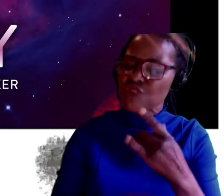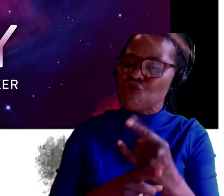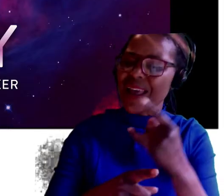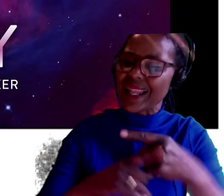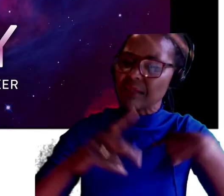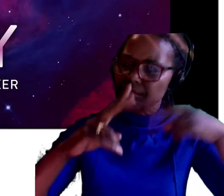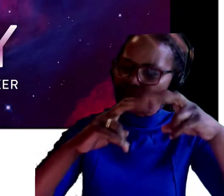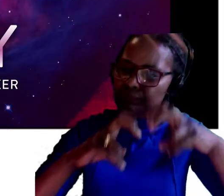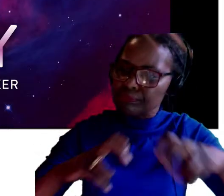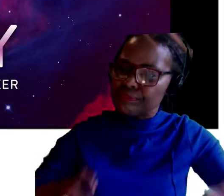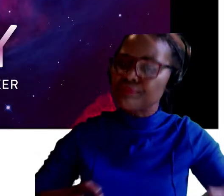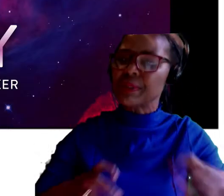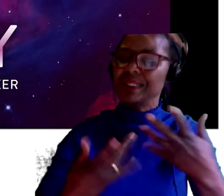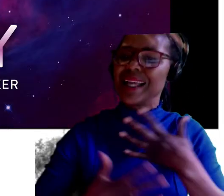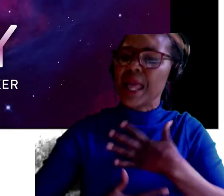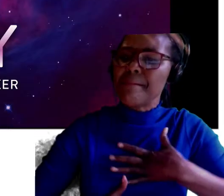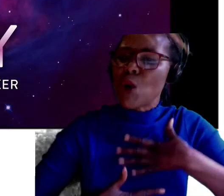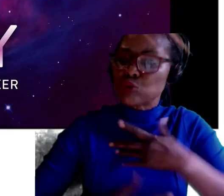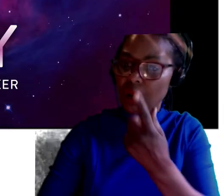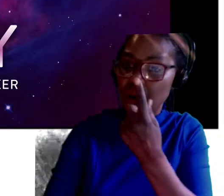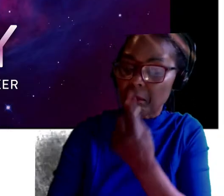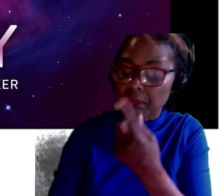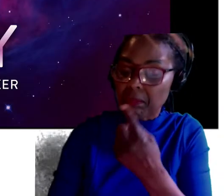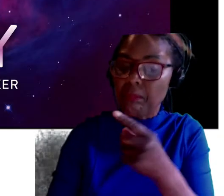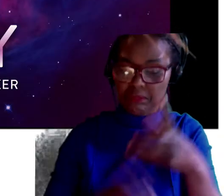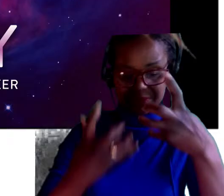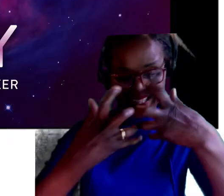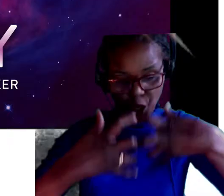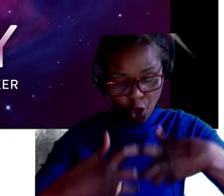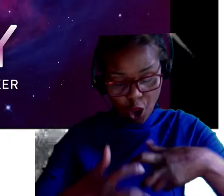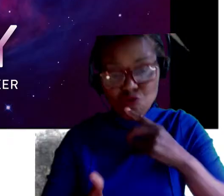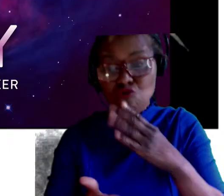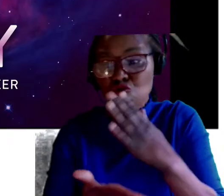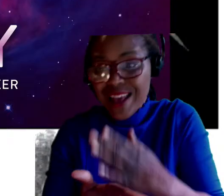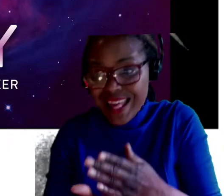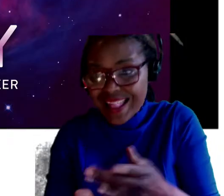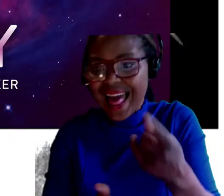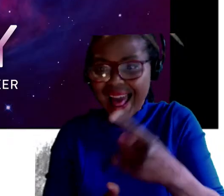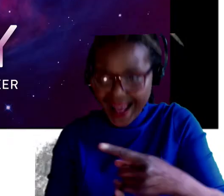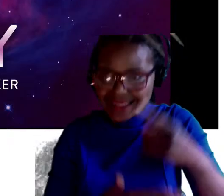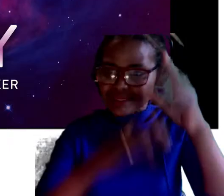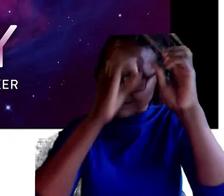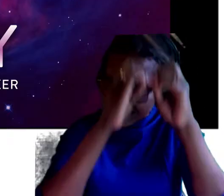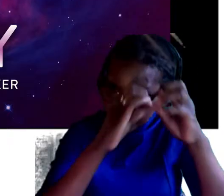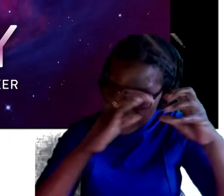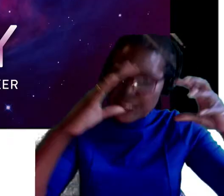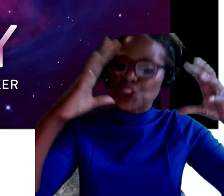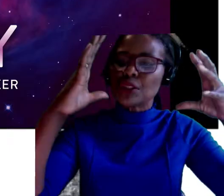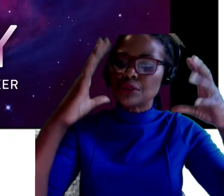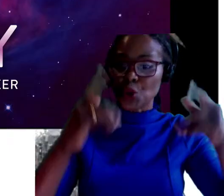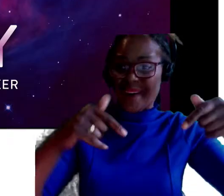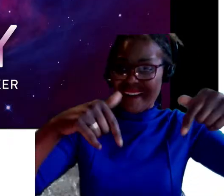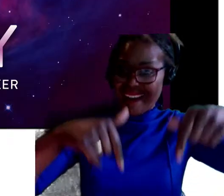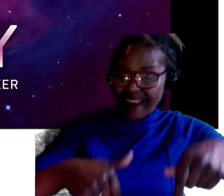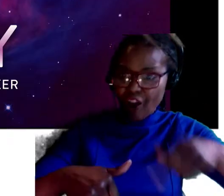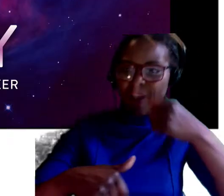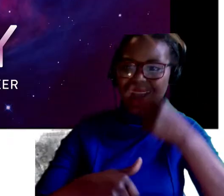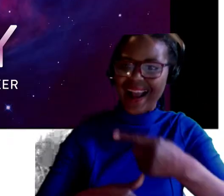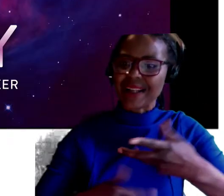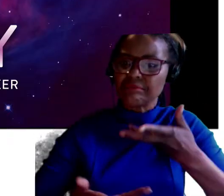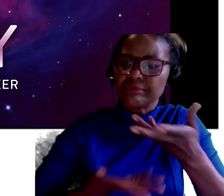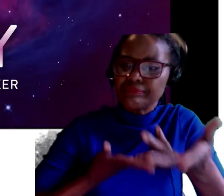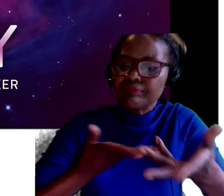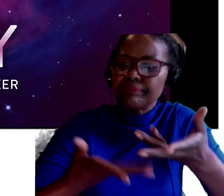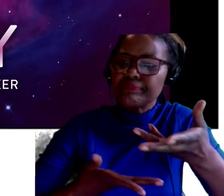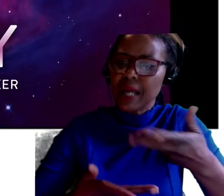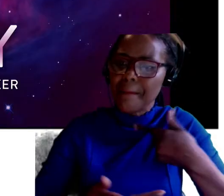of technologies, both real and imagined. And I reckon this might be a good place to share some thoughts and experiences around that.